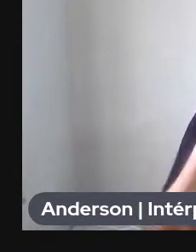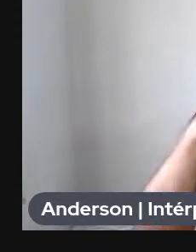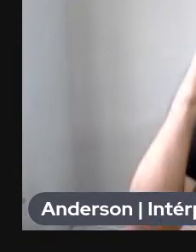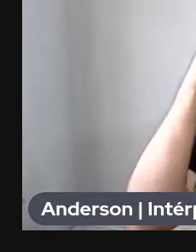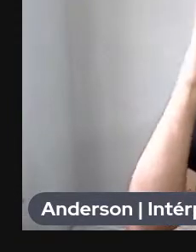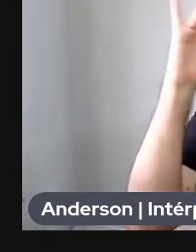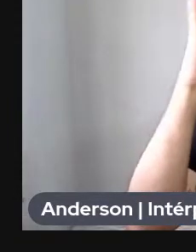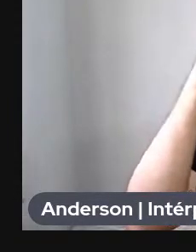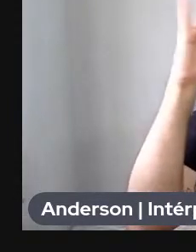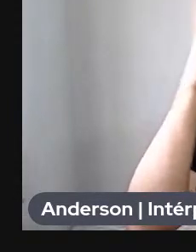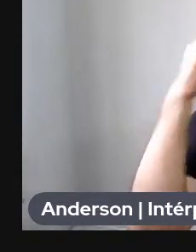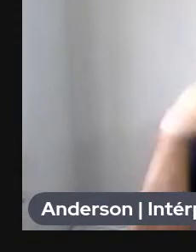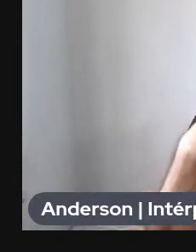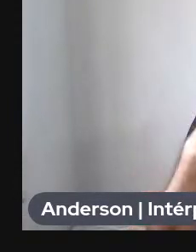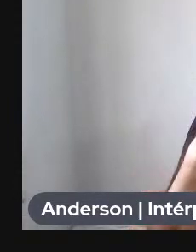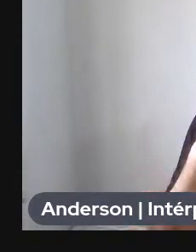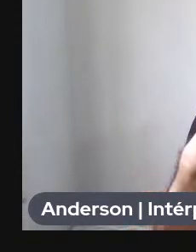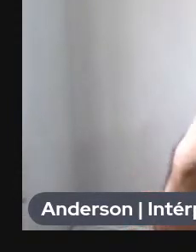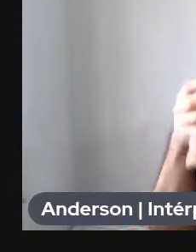to